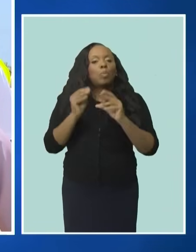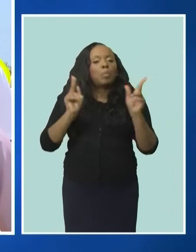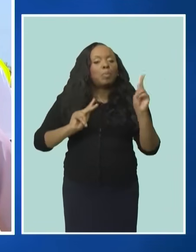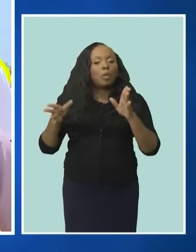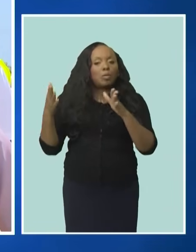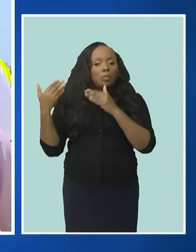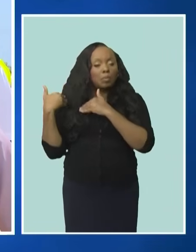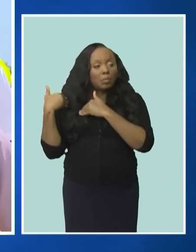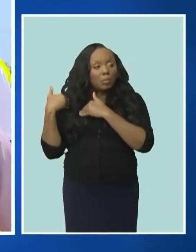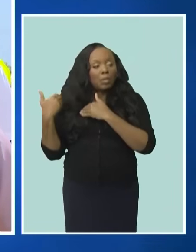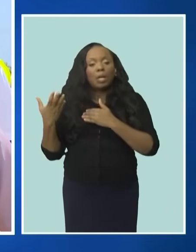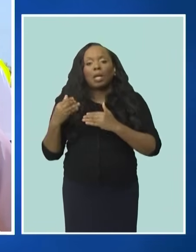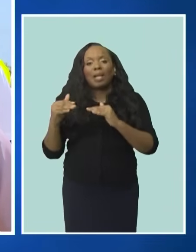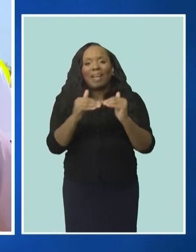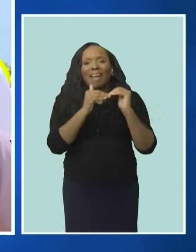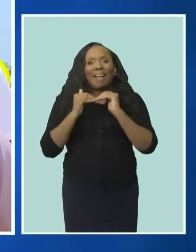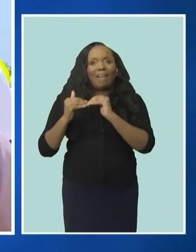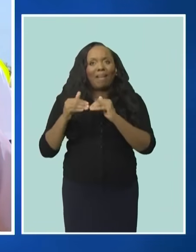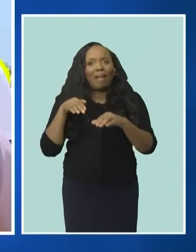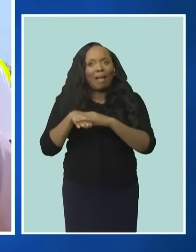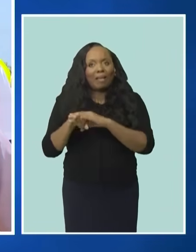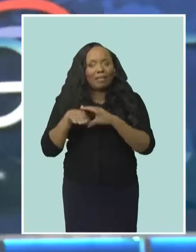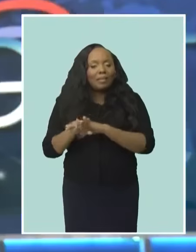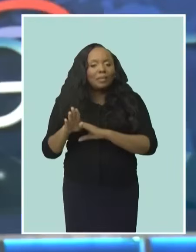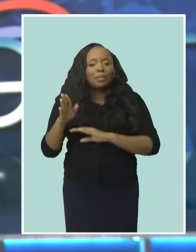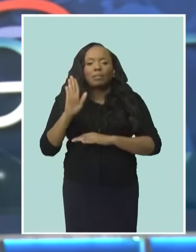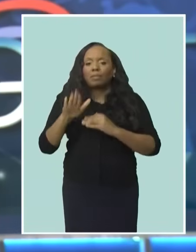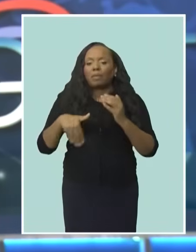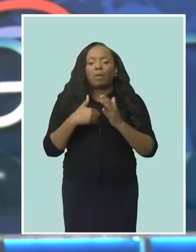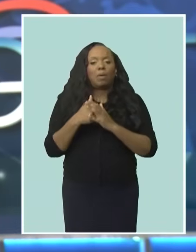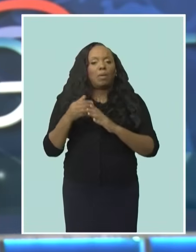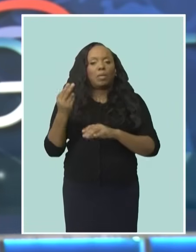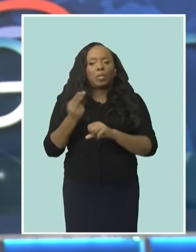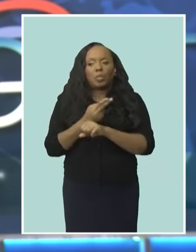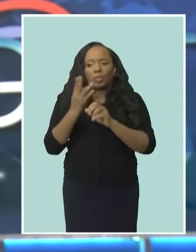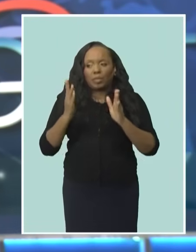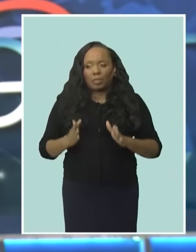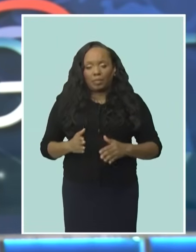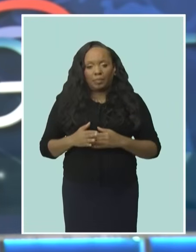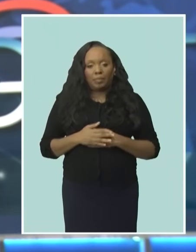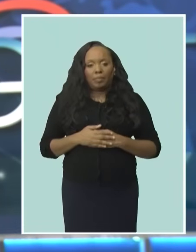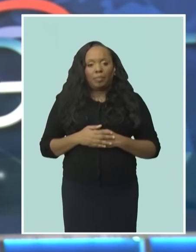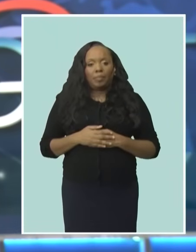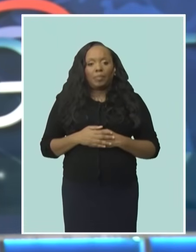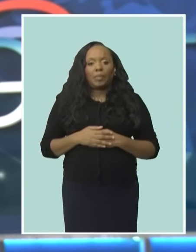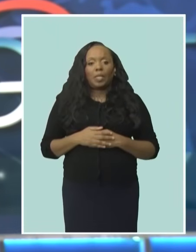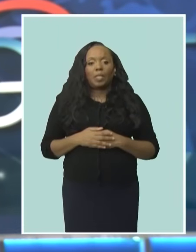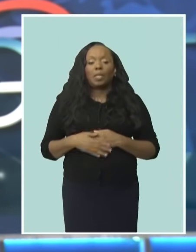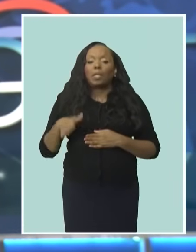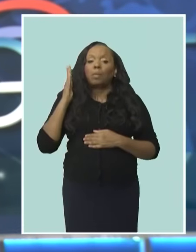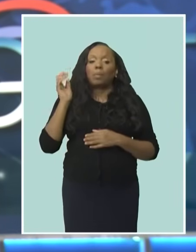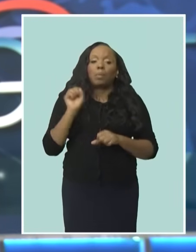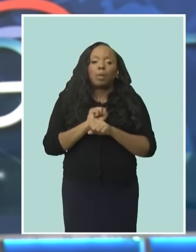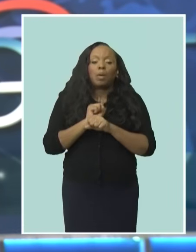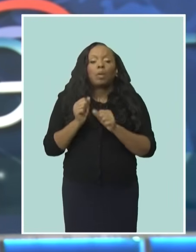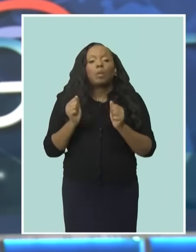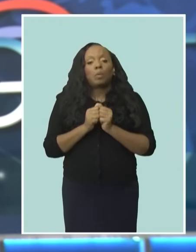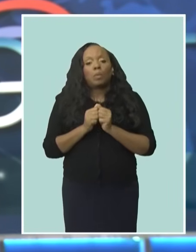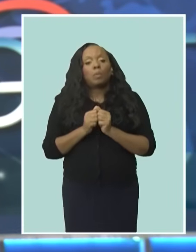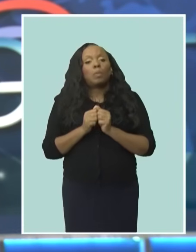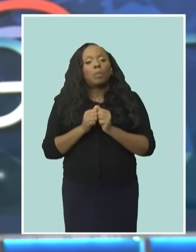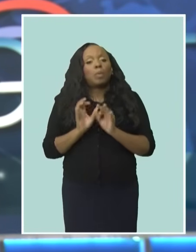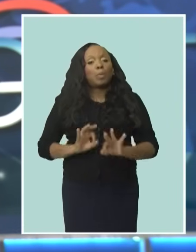equitable access for all users. Mr. Otley also indicated that he will be working closely with